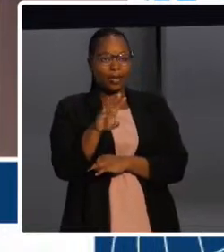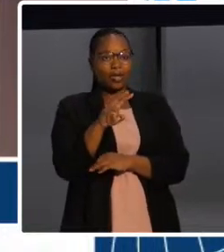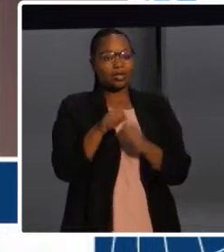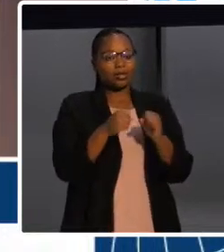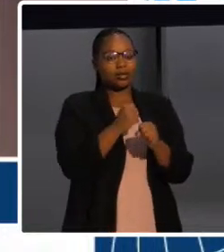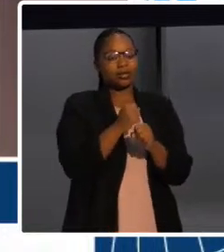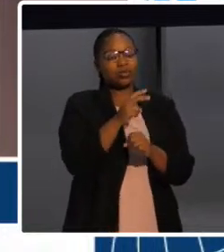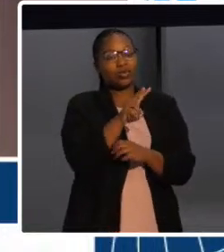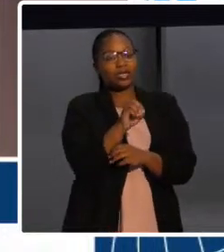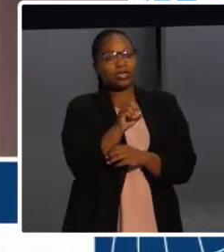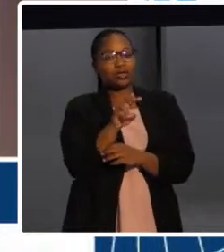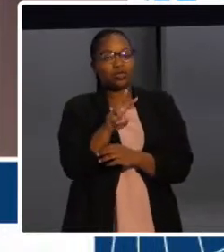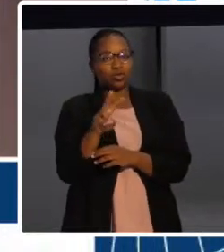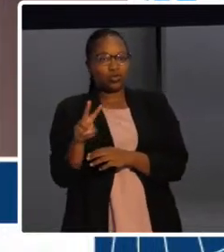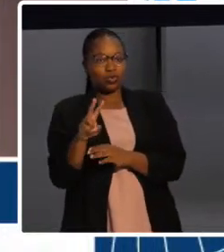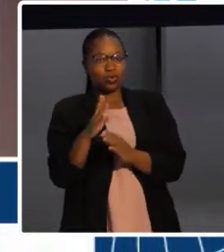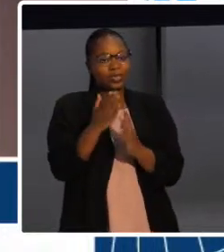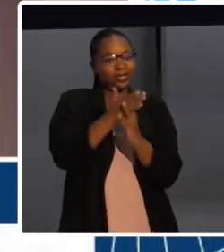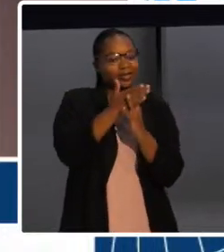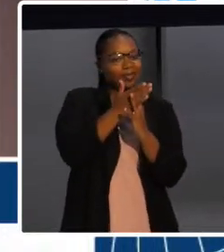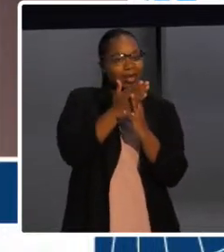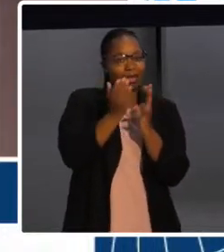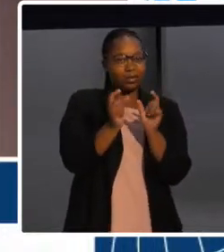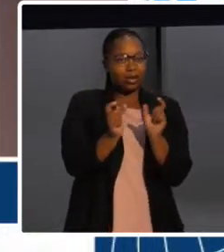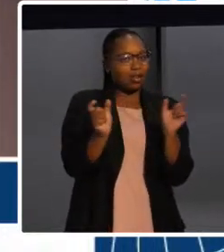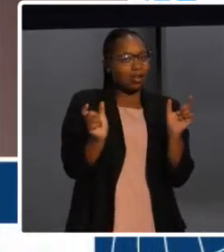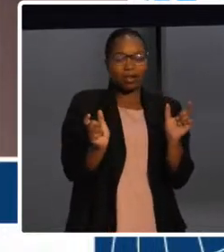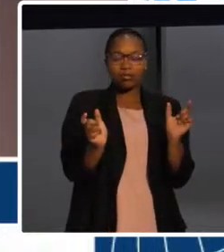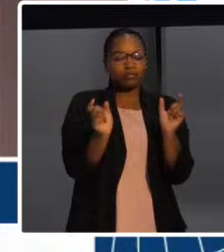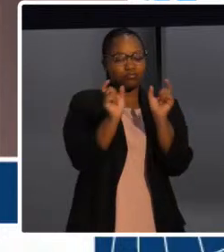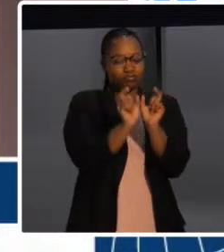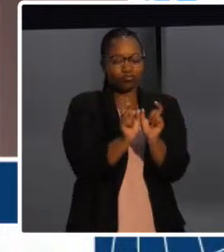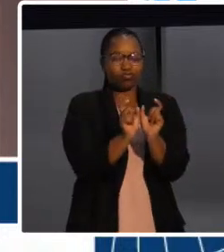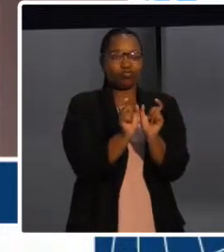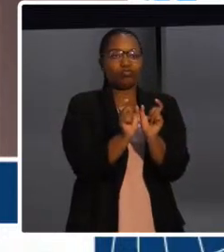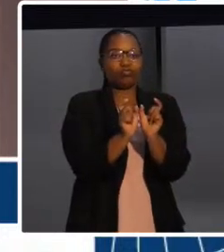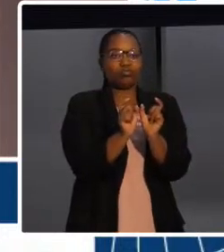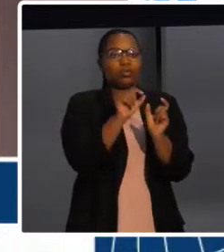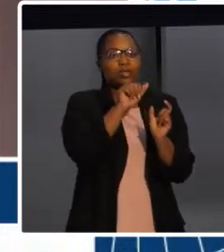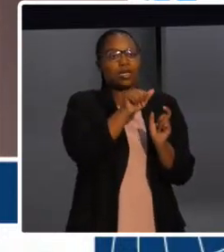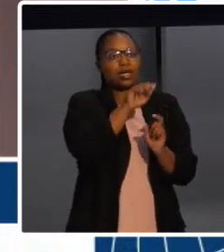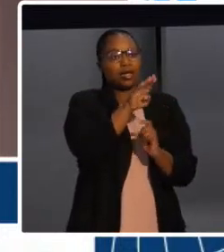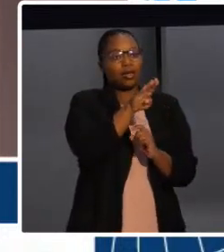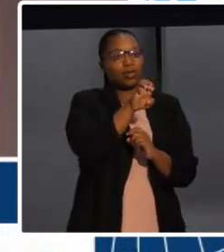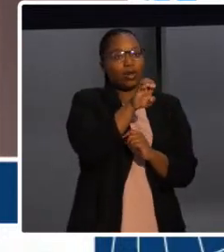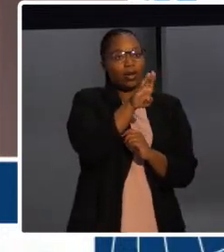no spacing between that, and you repeat that for your password.